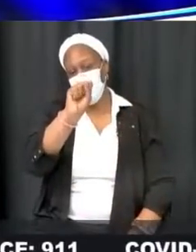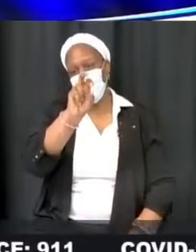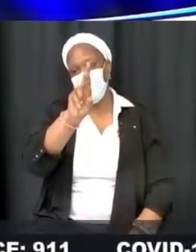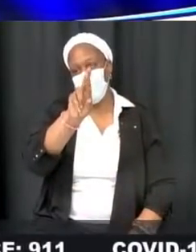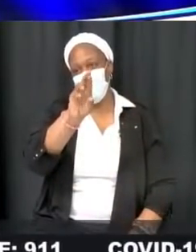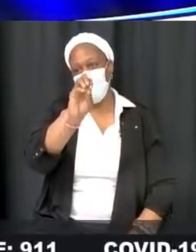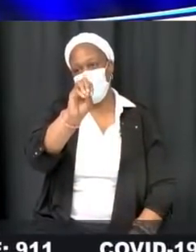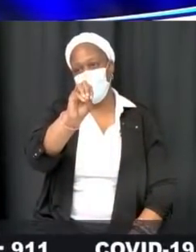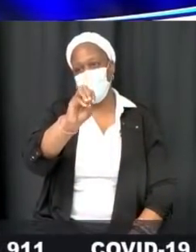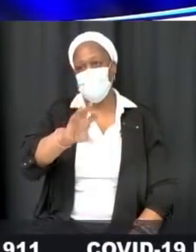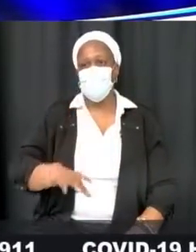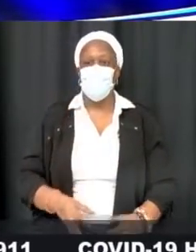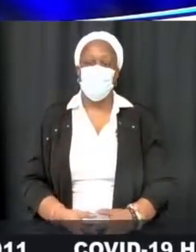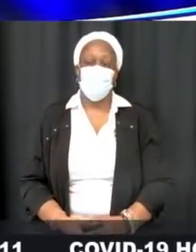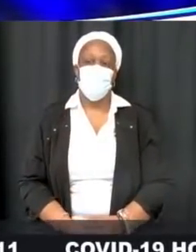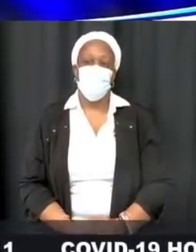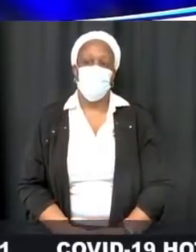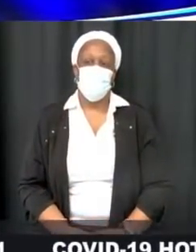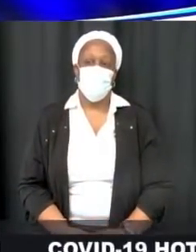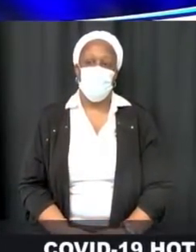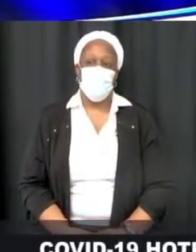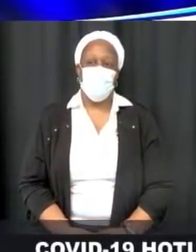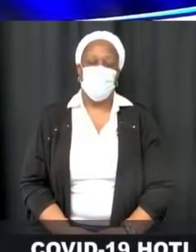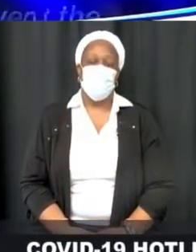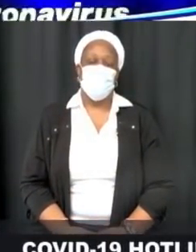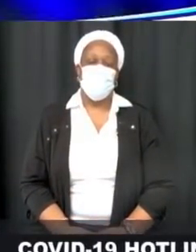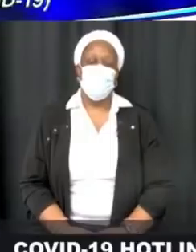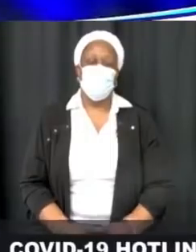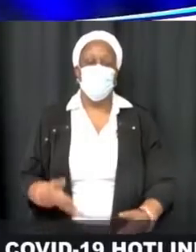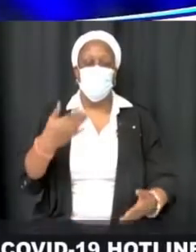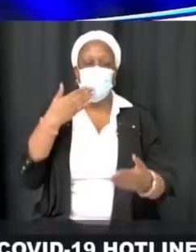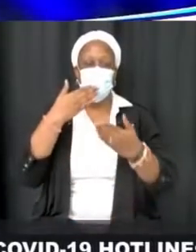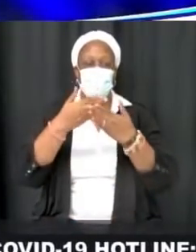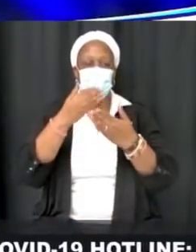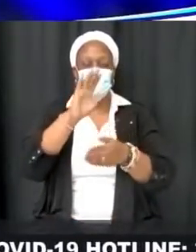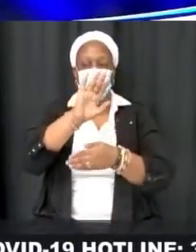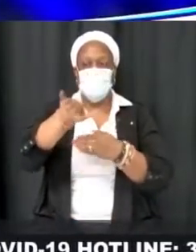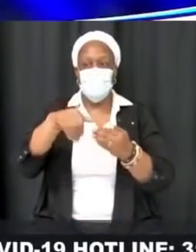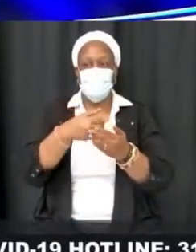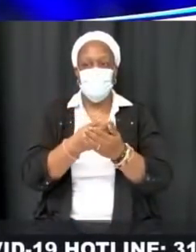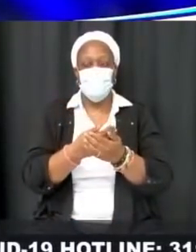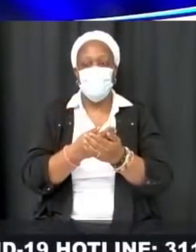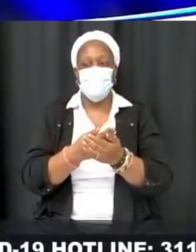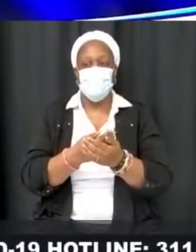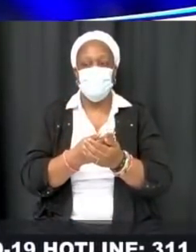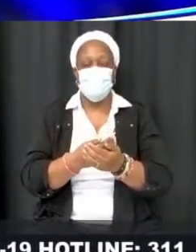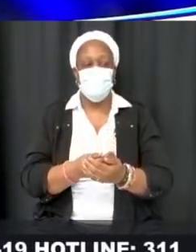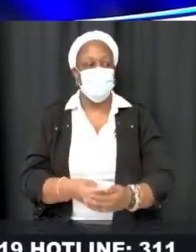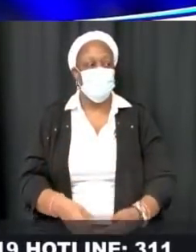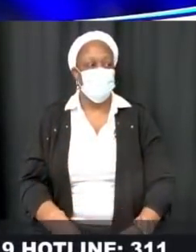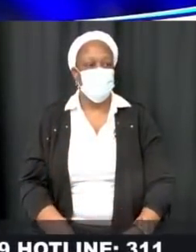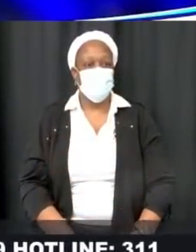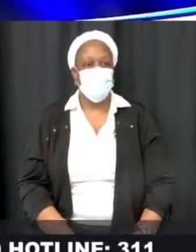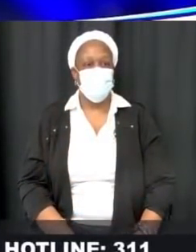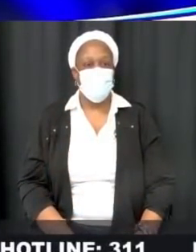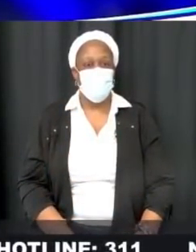Thank you very much, Mr. Williams. A pleasant good afternoon to all listening to this broadcast via whatever means.